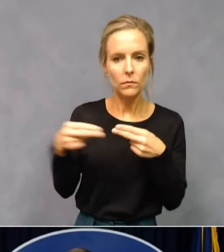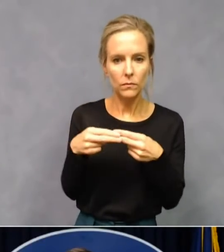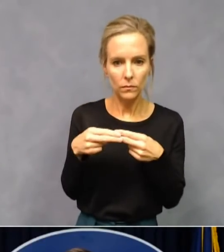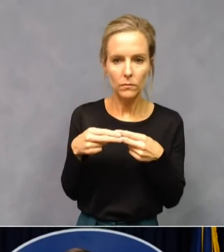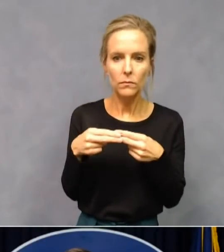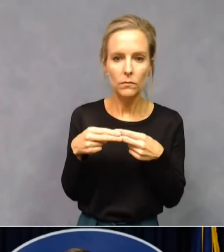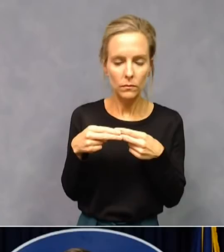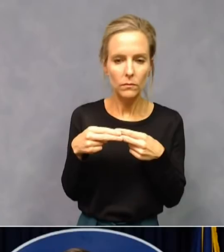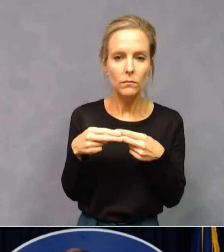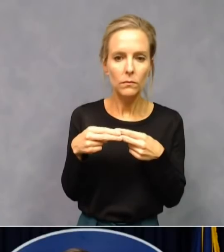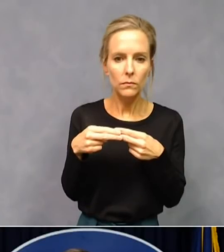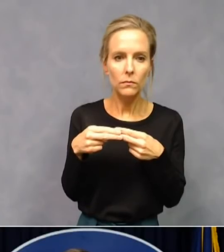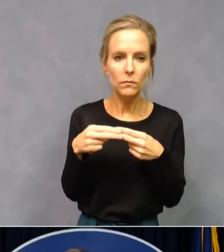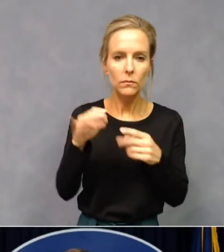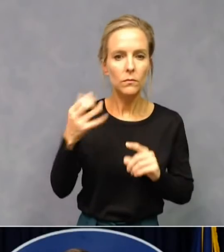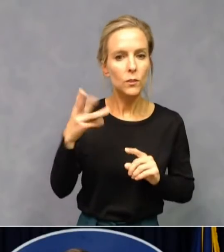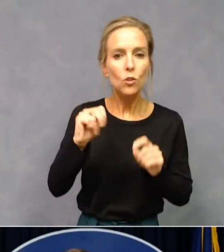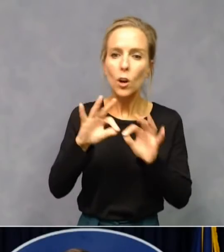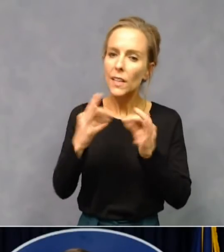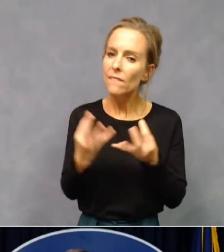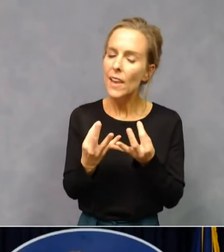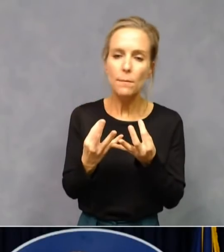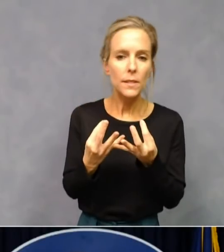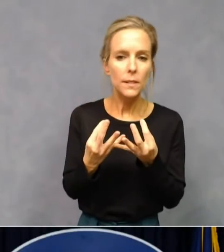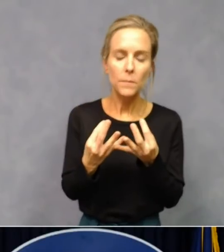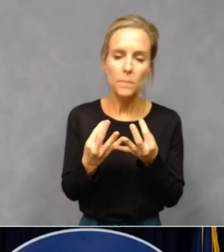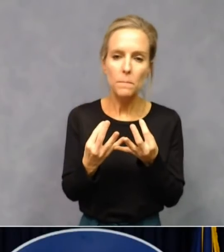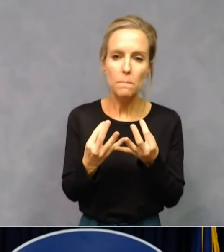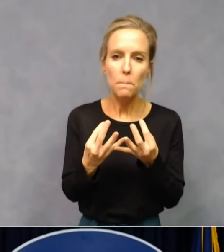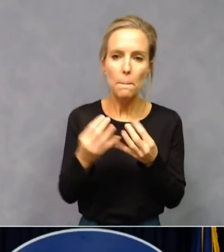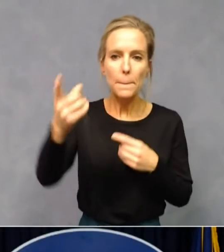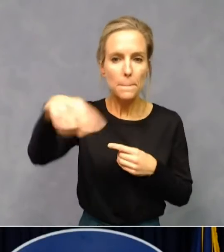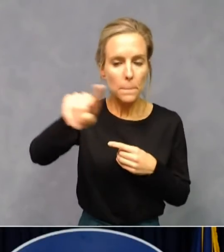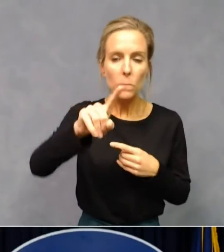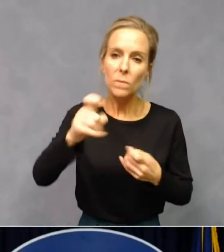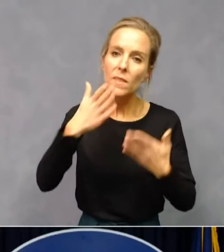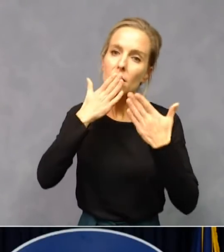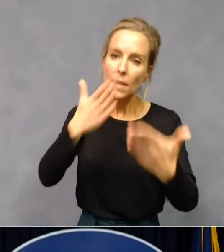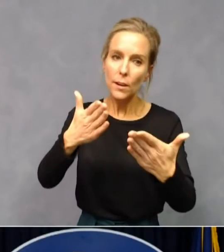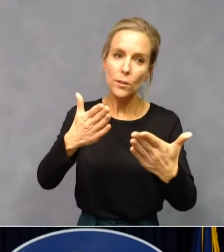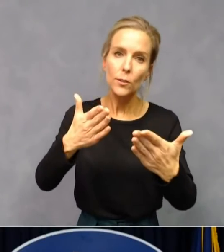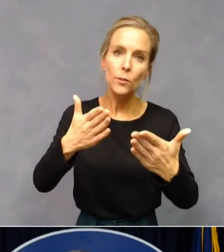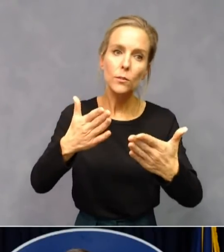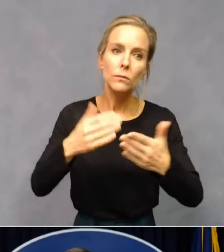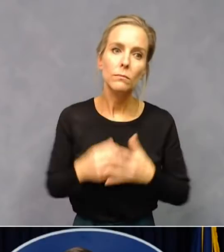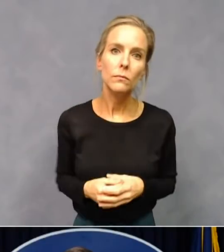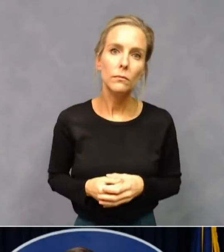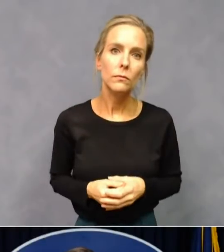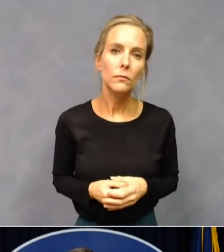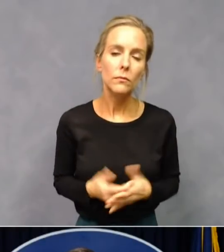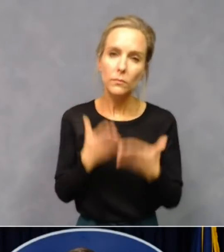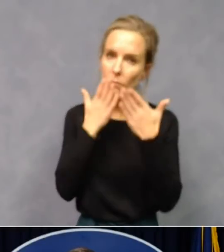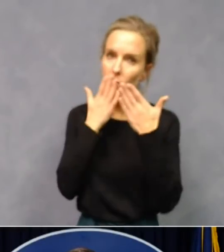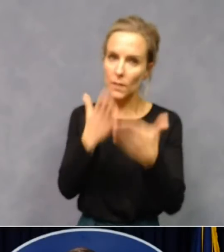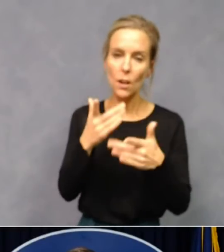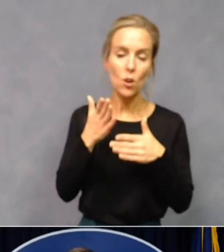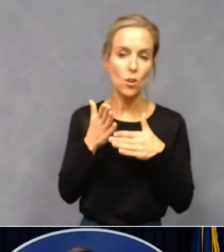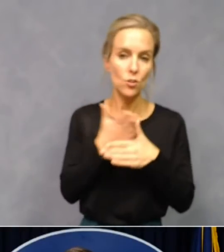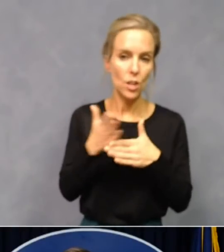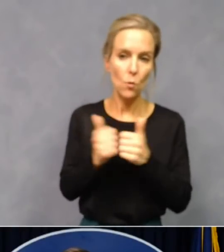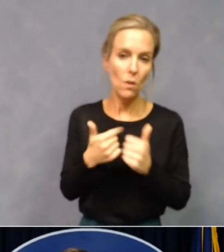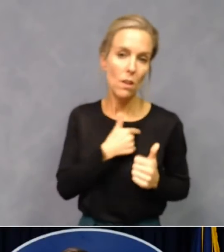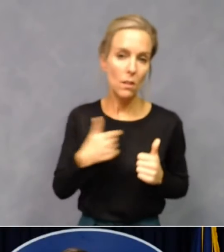To John's family out there, thank you. Thank you for sharing him with us.